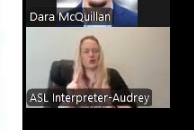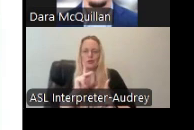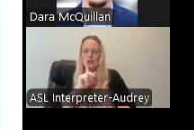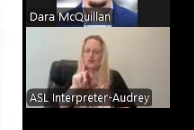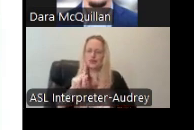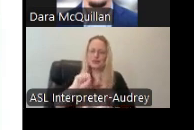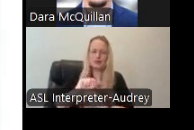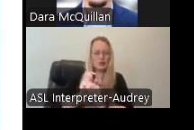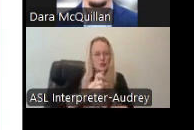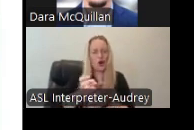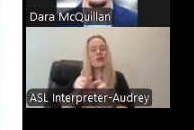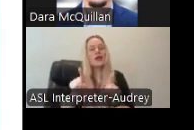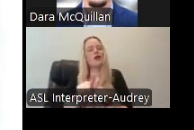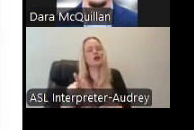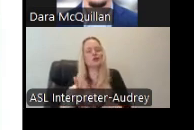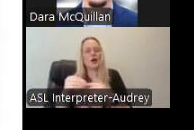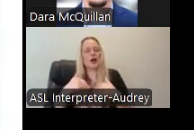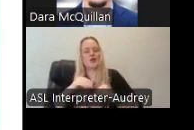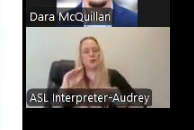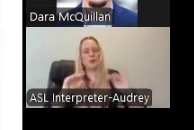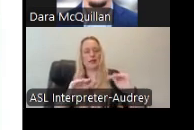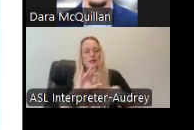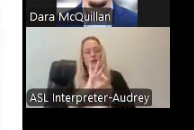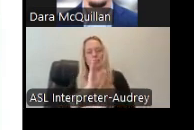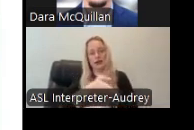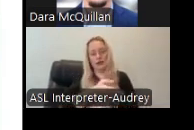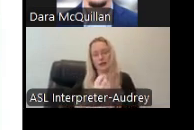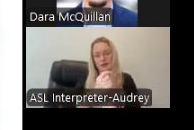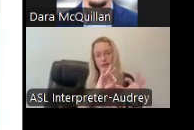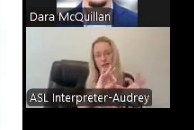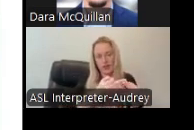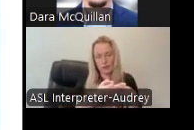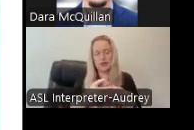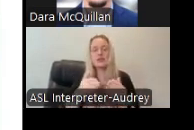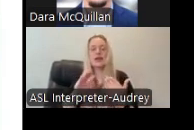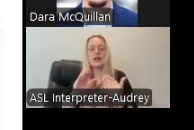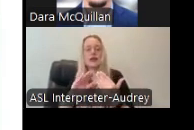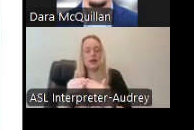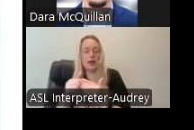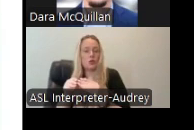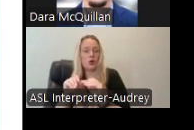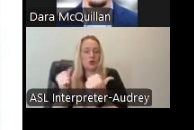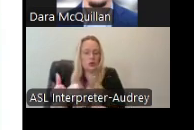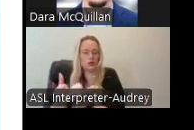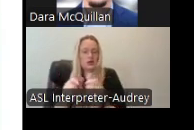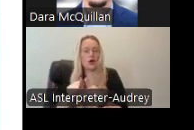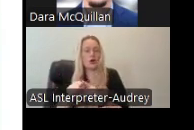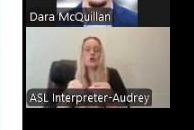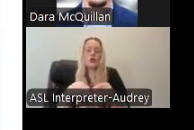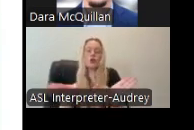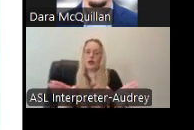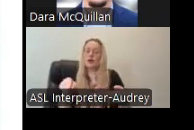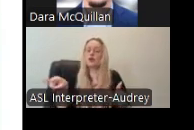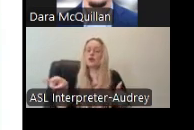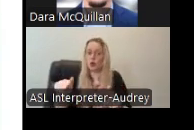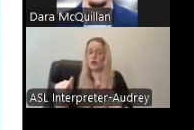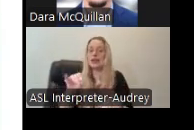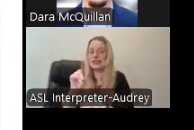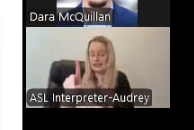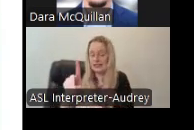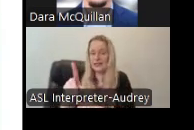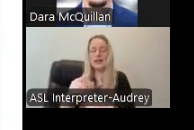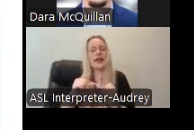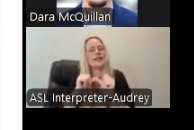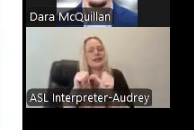a delicate balance between 9/11 families, neighborhood associations, and the public at large. They have and continue to have a